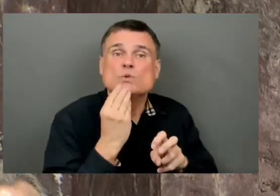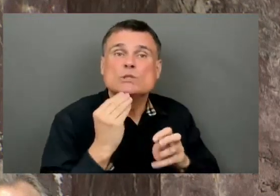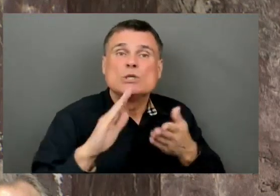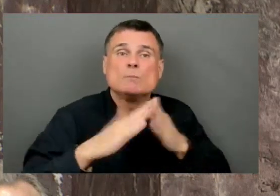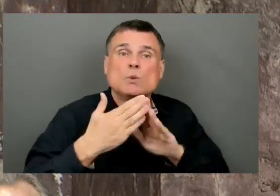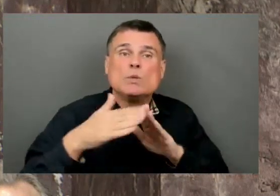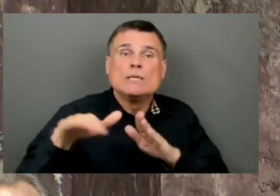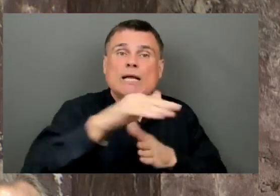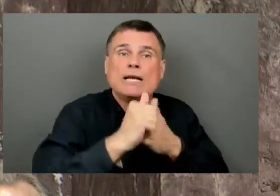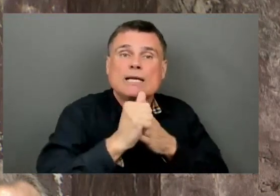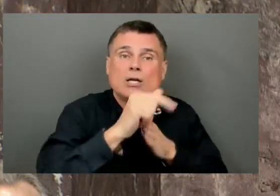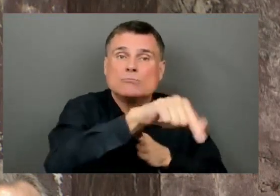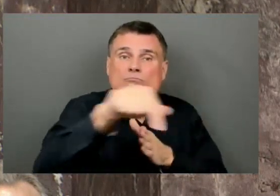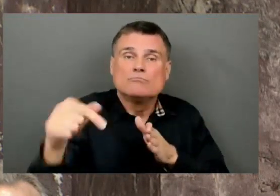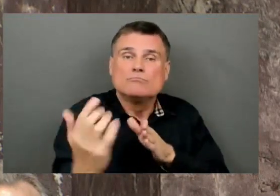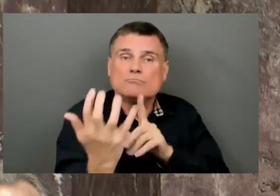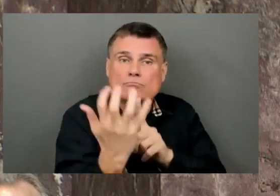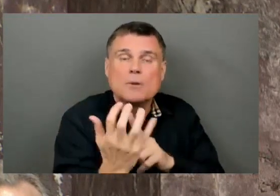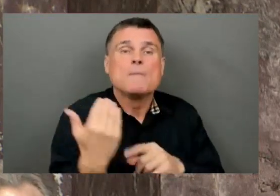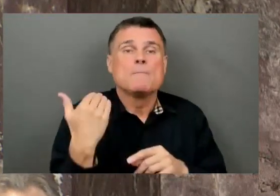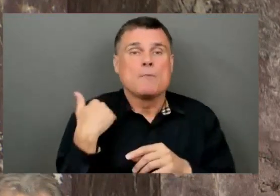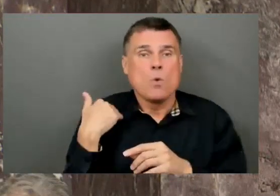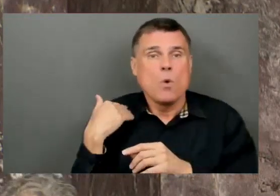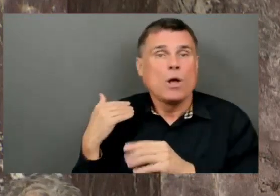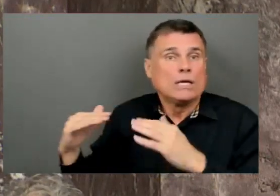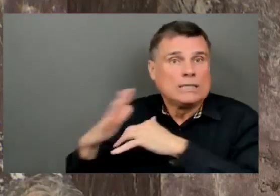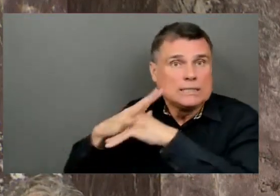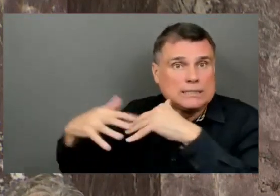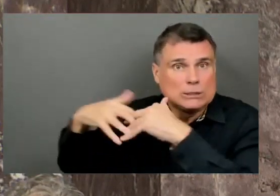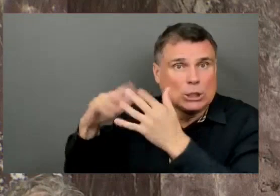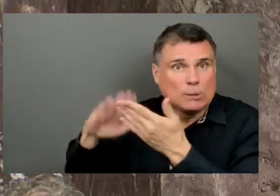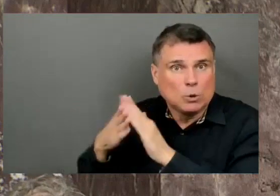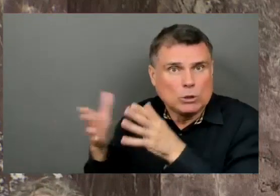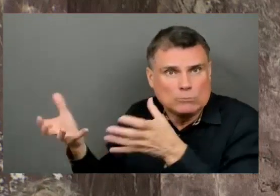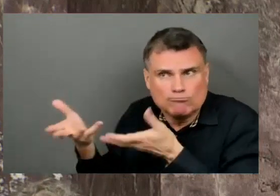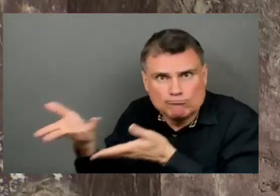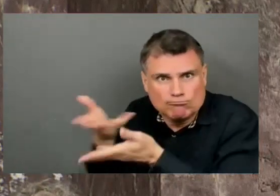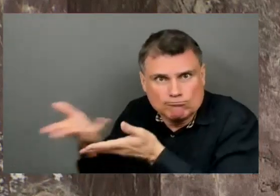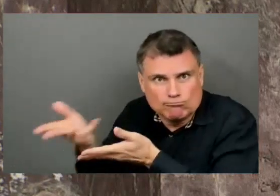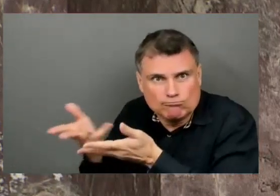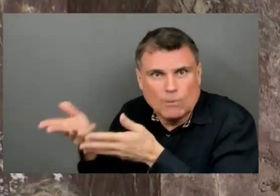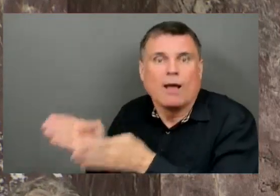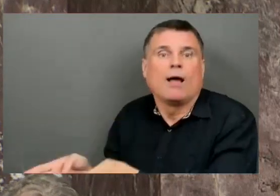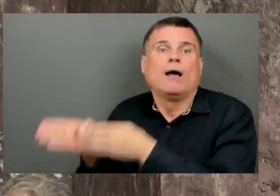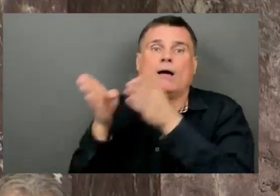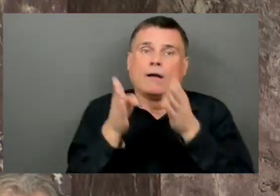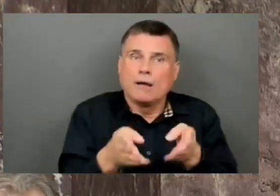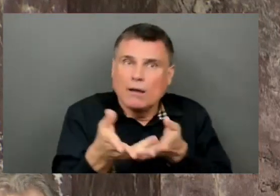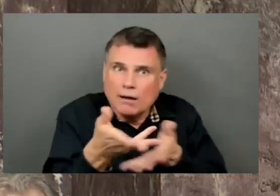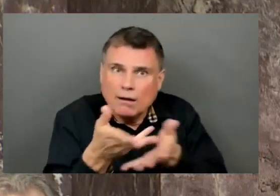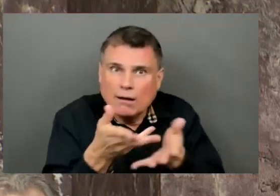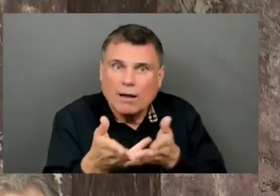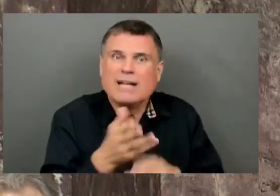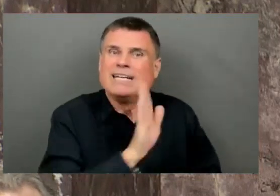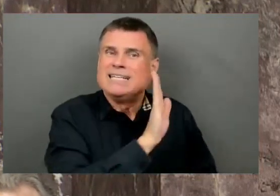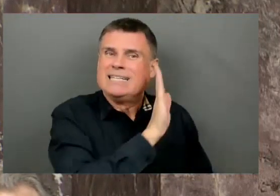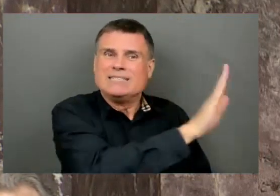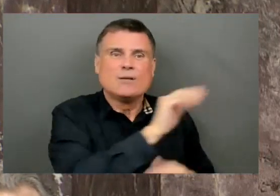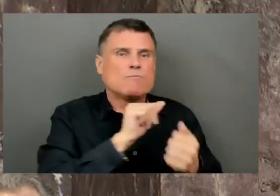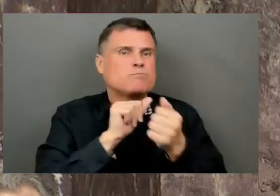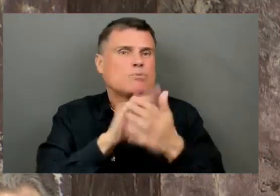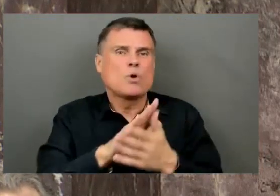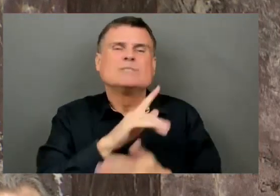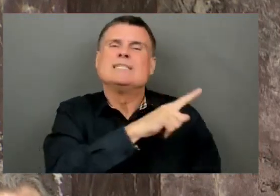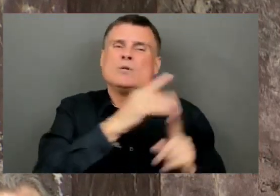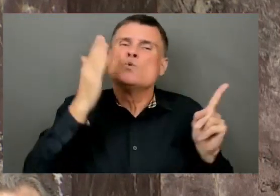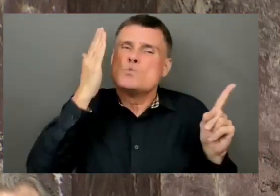the genuine challenges that they're feeling, that they're facing. And his commitment and our commitment is real. We're going to continue to